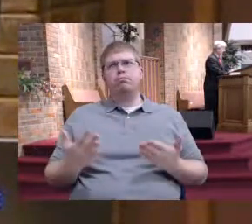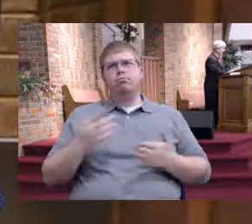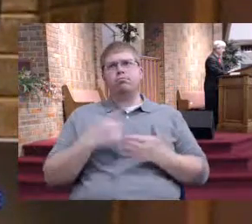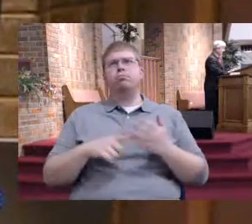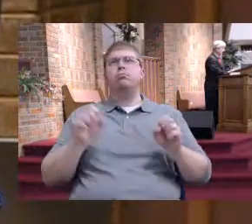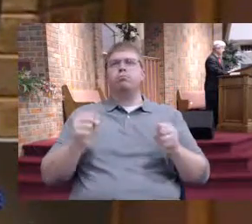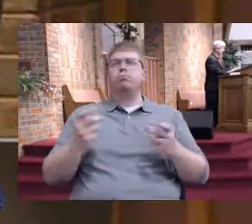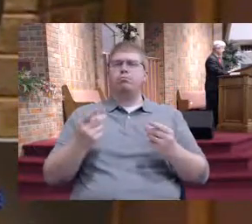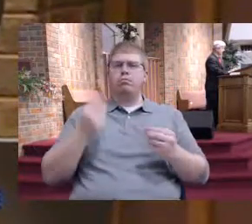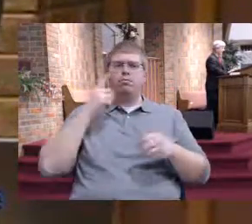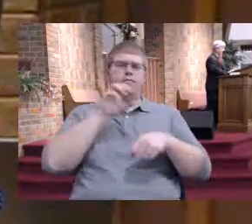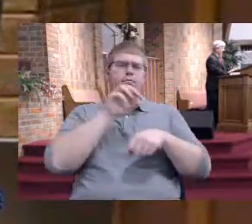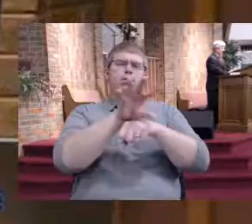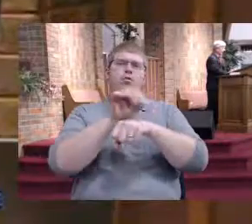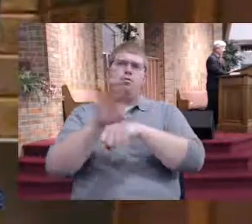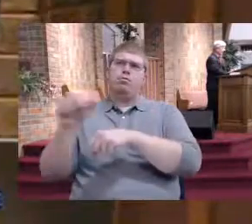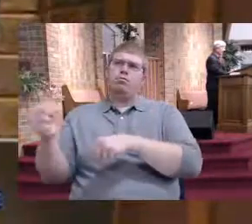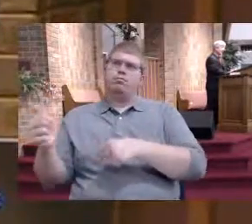to impact others.